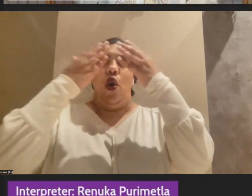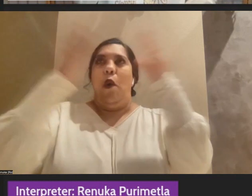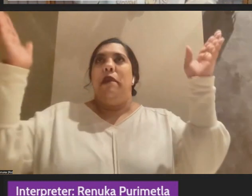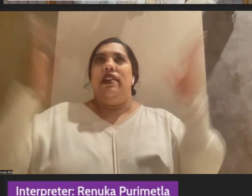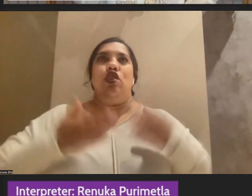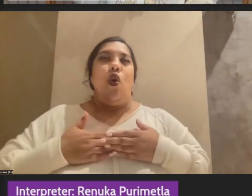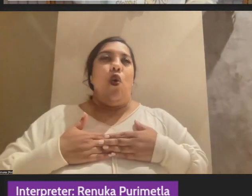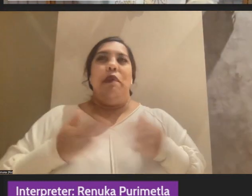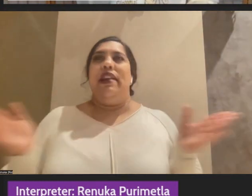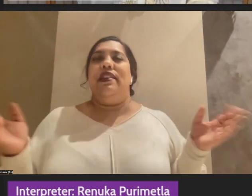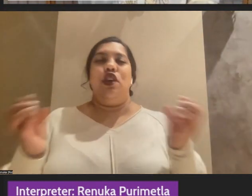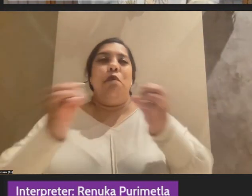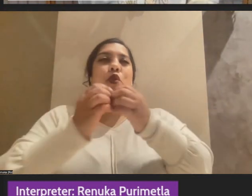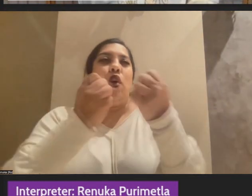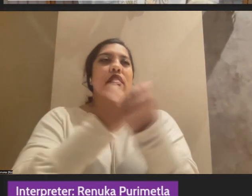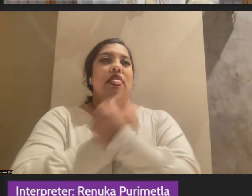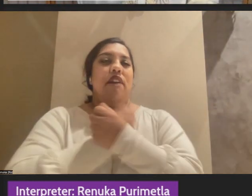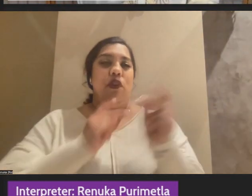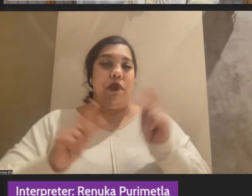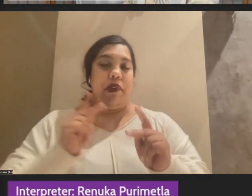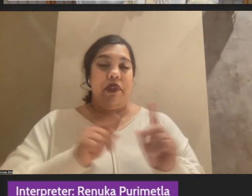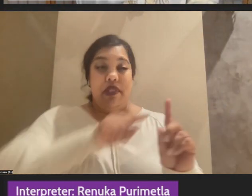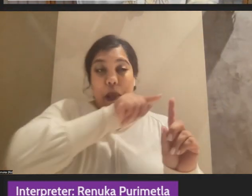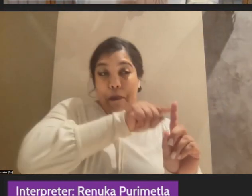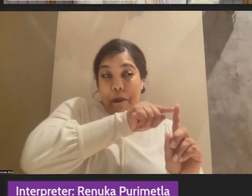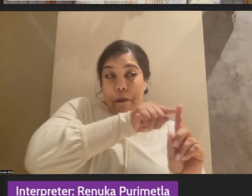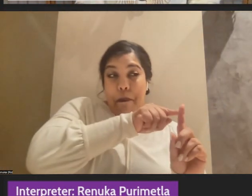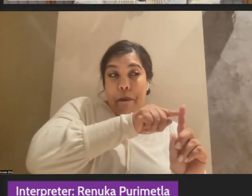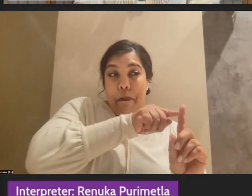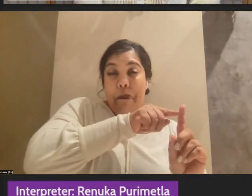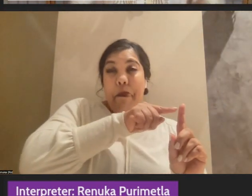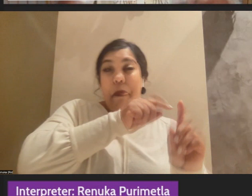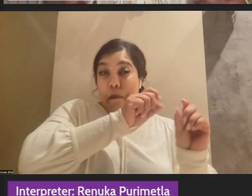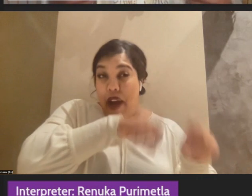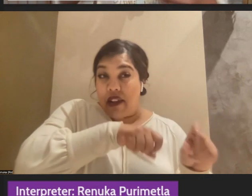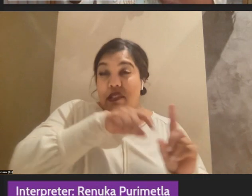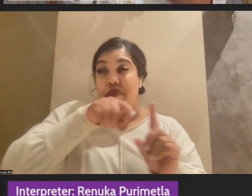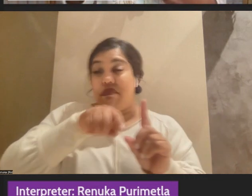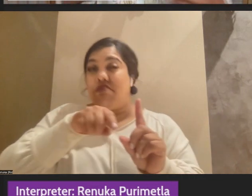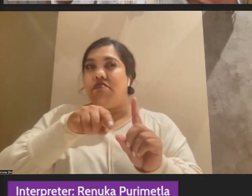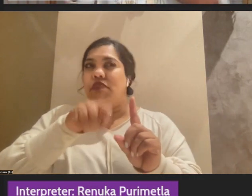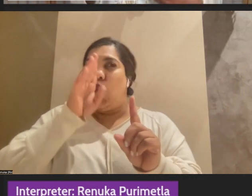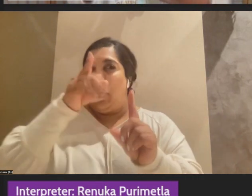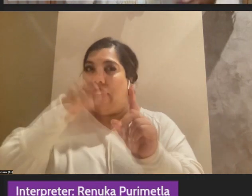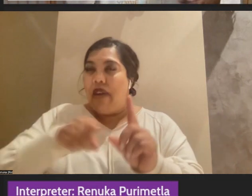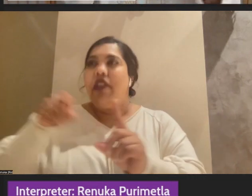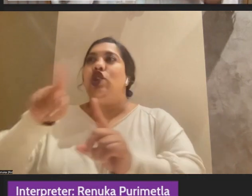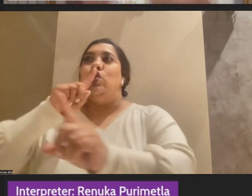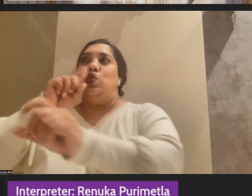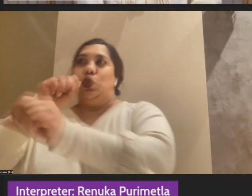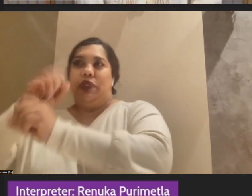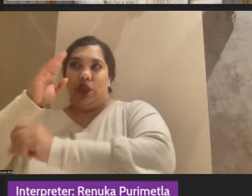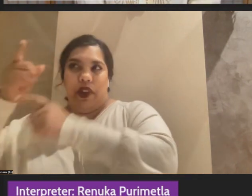people, possible, probable, or inevitable. And in what ways do we, I,